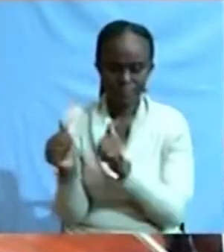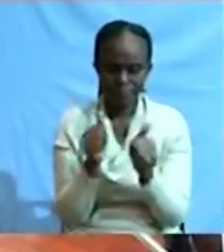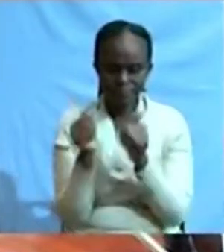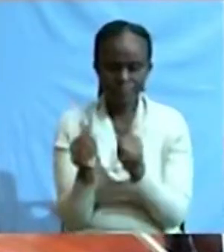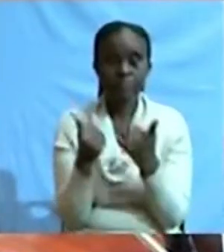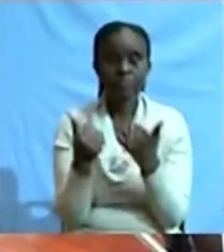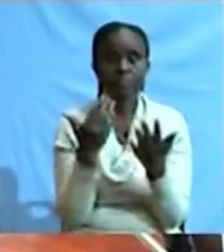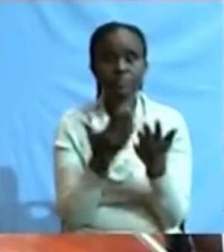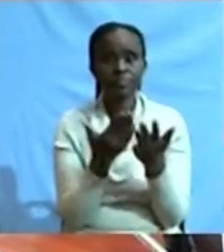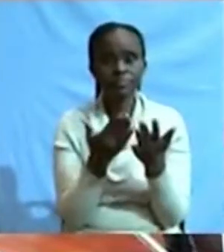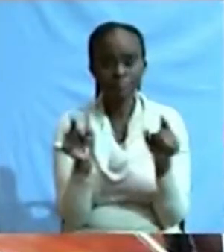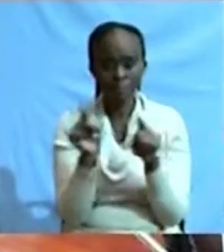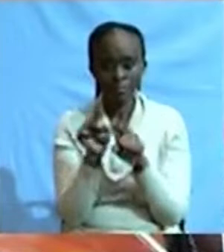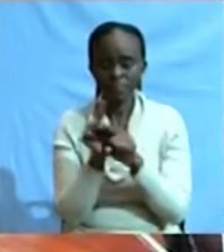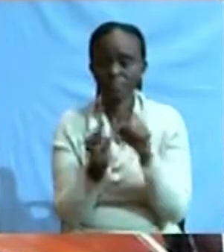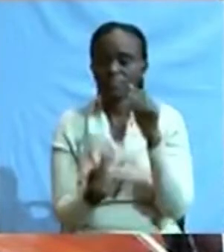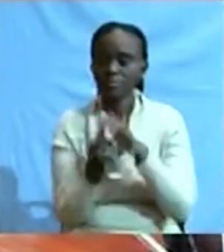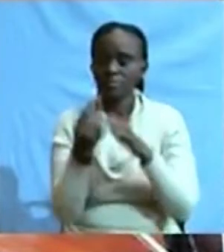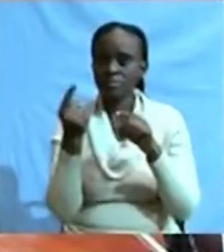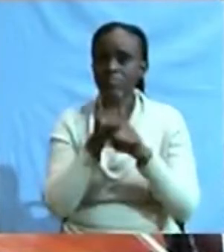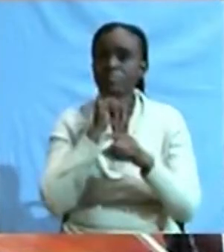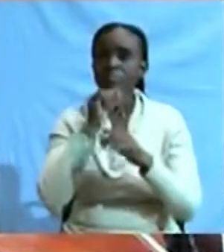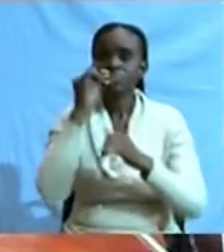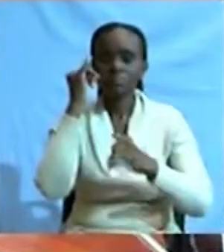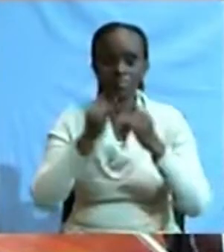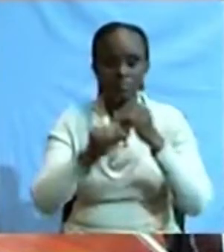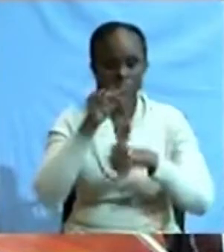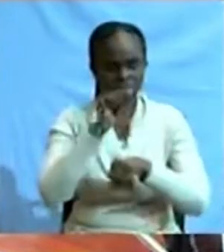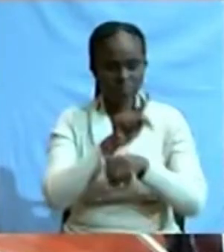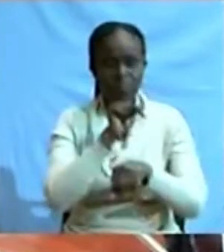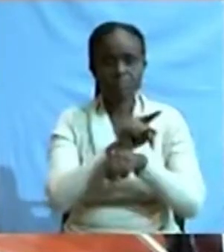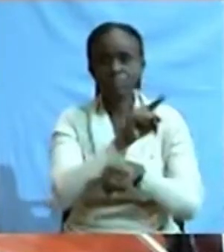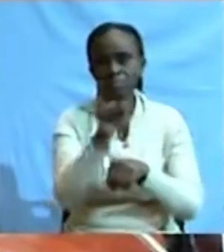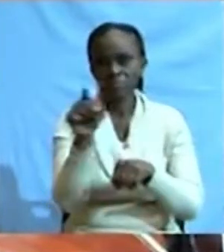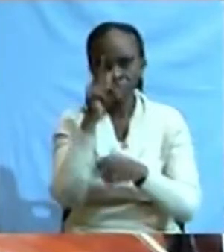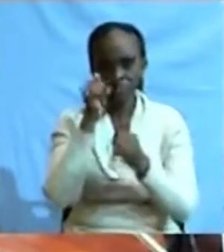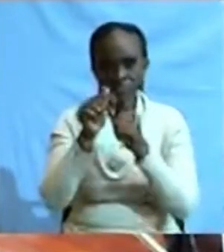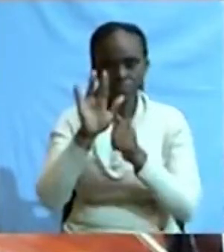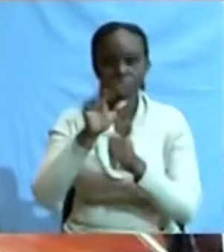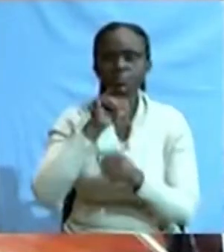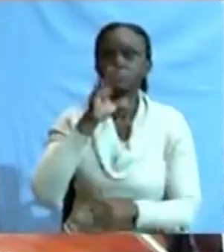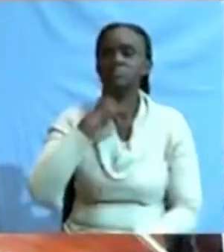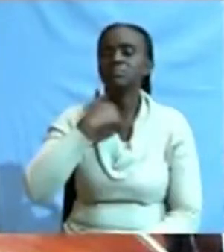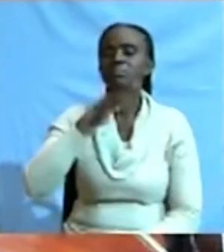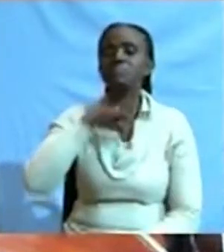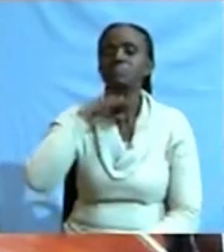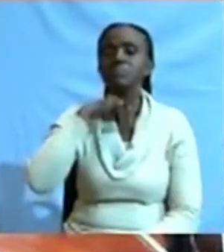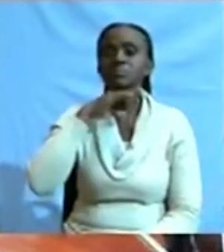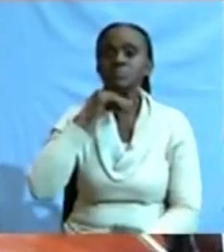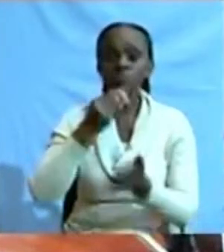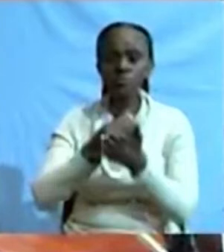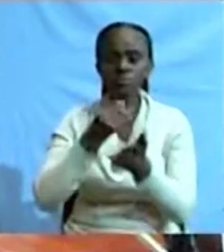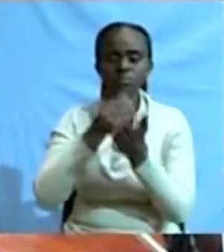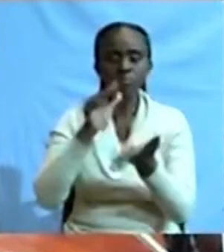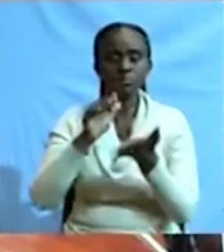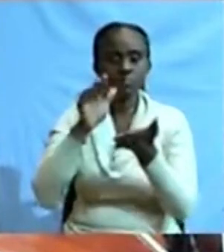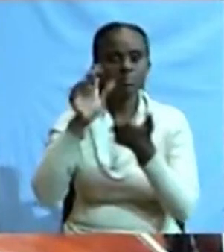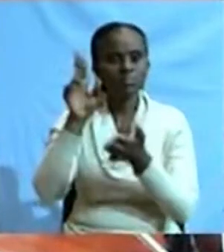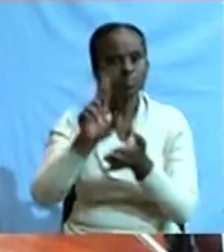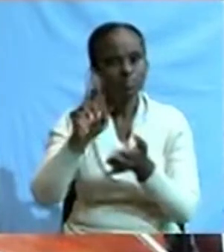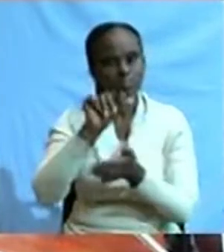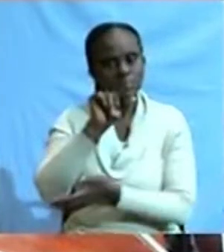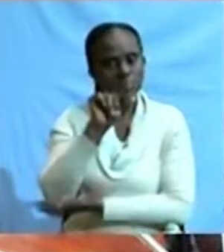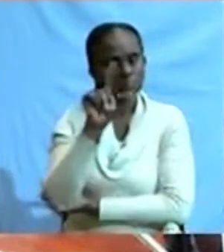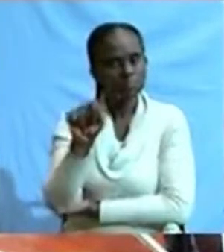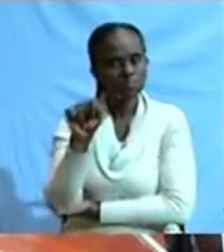taken. Arising from the incomplete status of the project due to inadequate funding allocated using the 2020